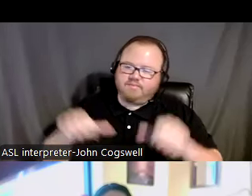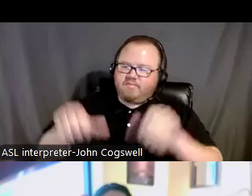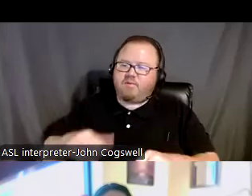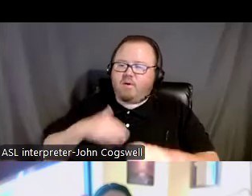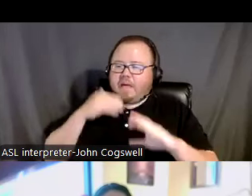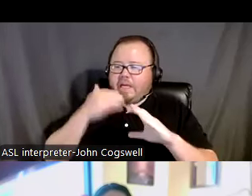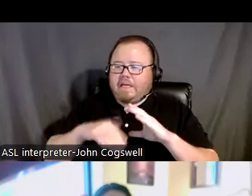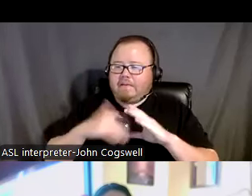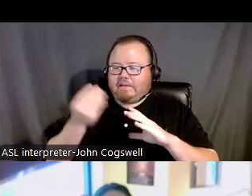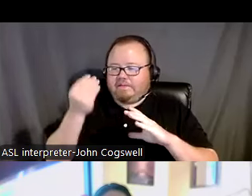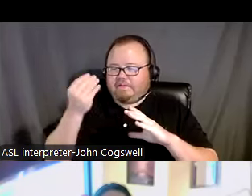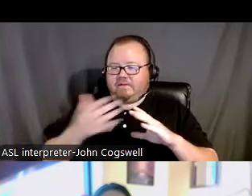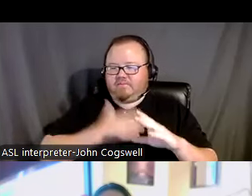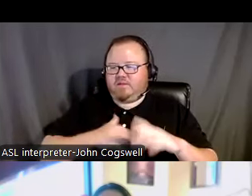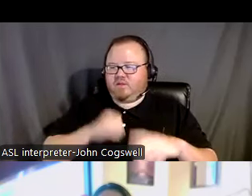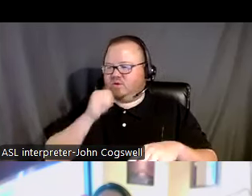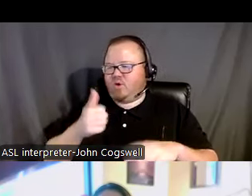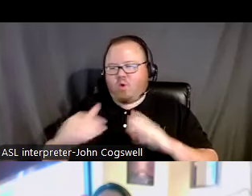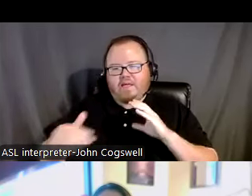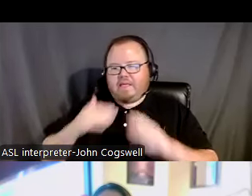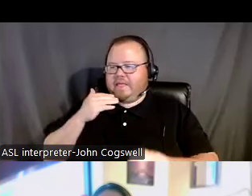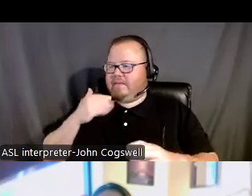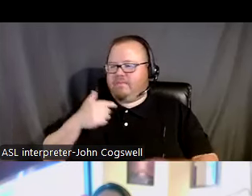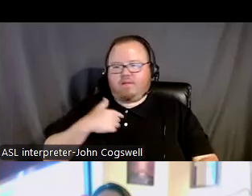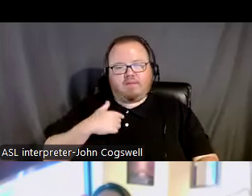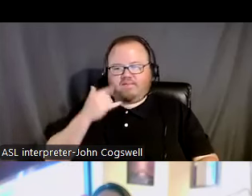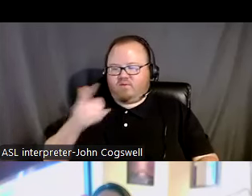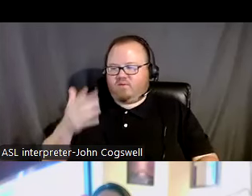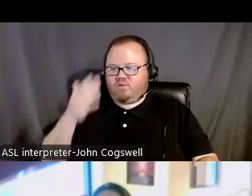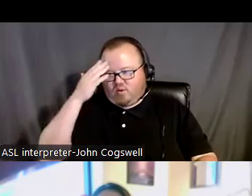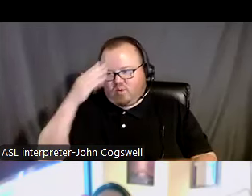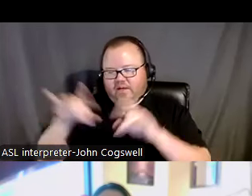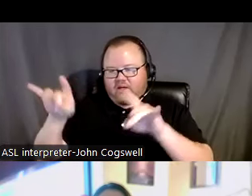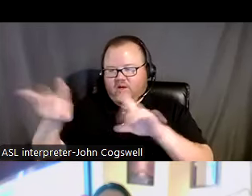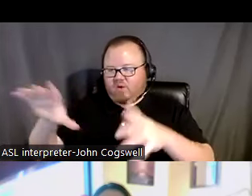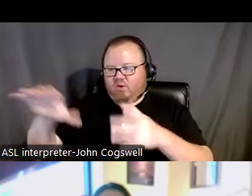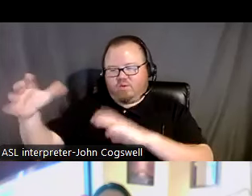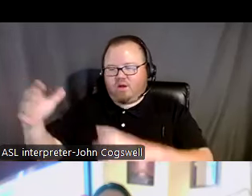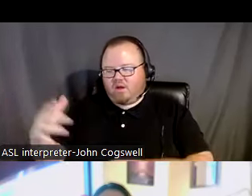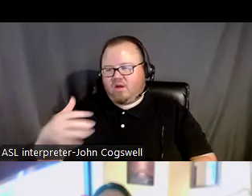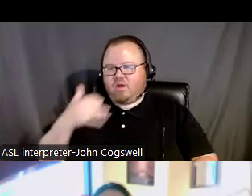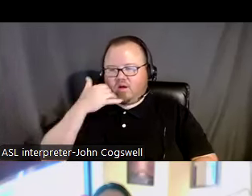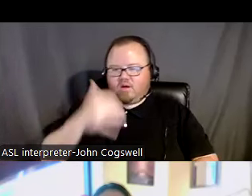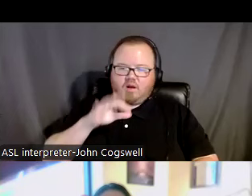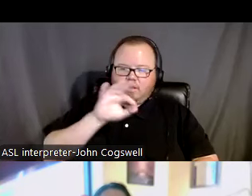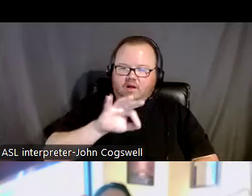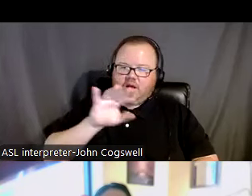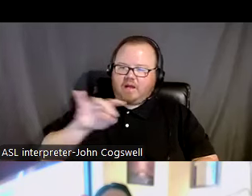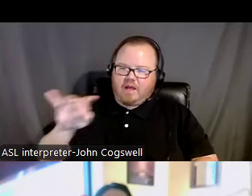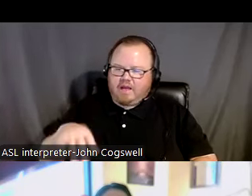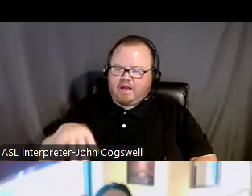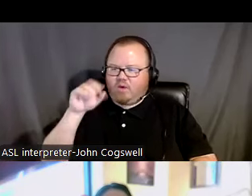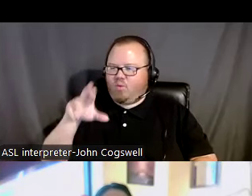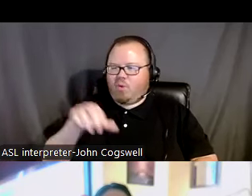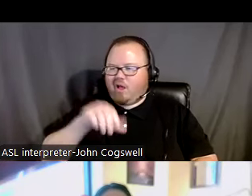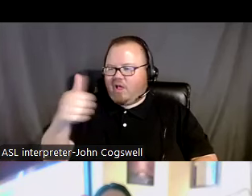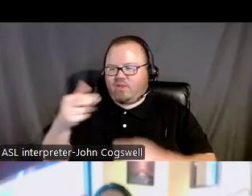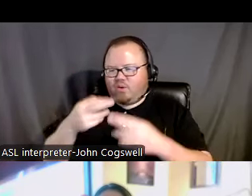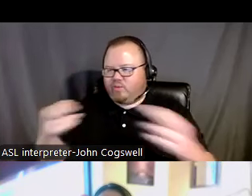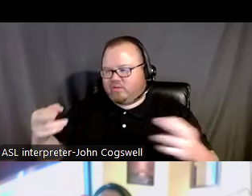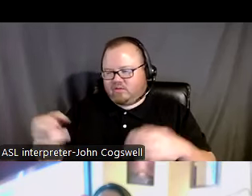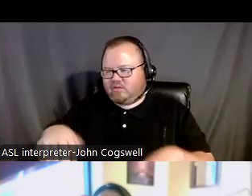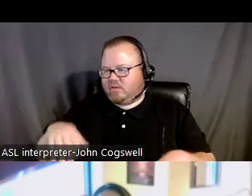there. Please do not email me if you or someone you know is in crisis. Please contact 988 or another resource. As